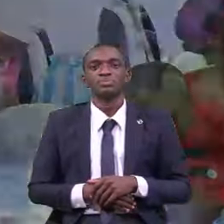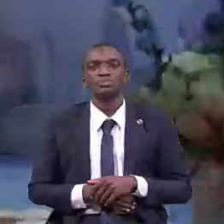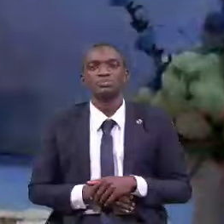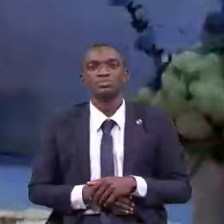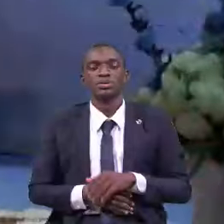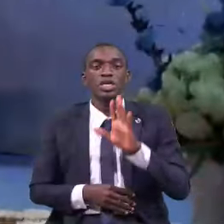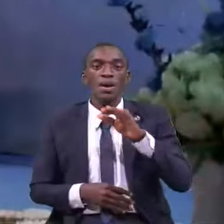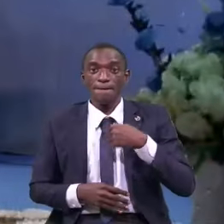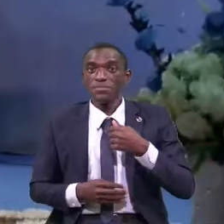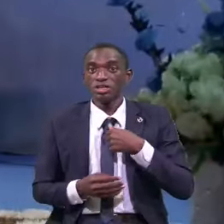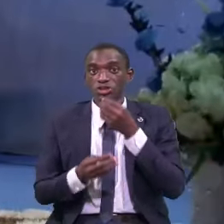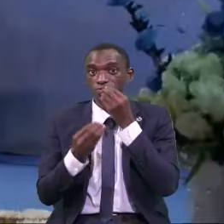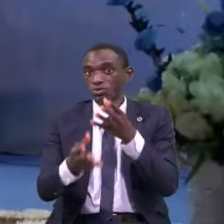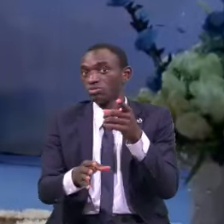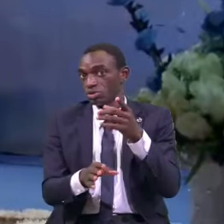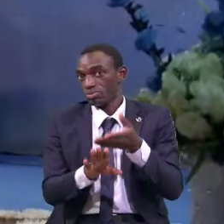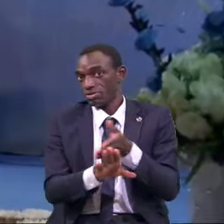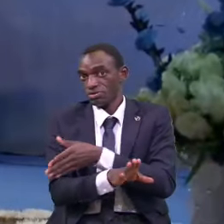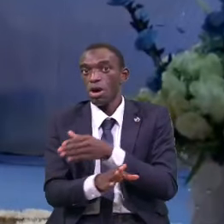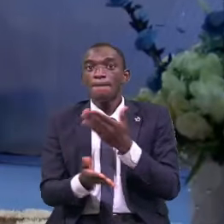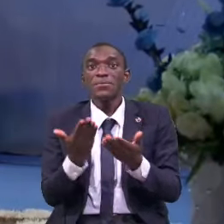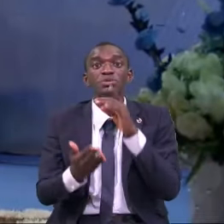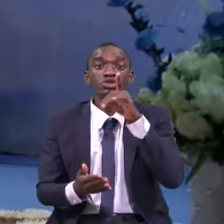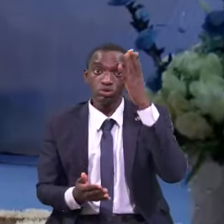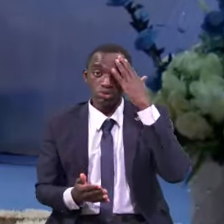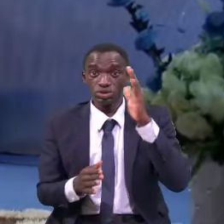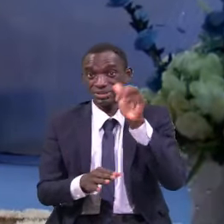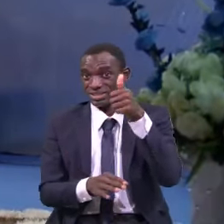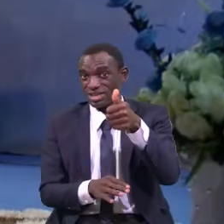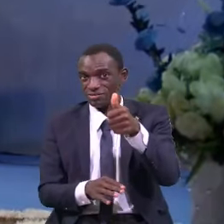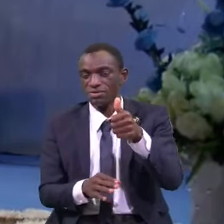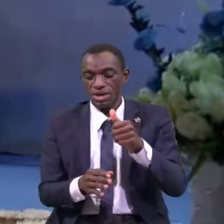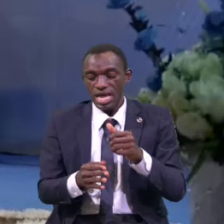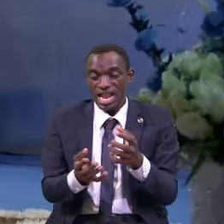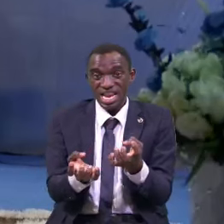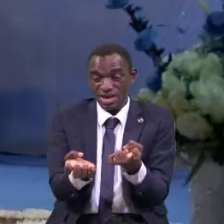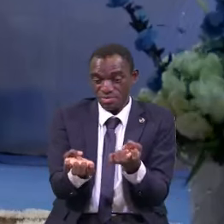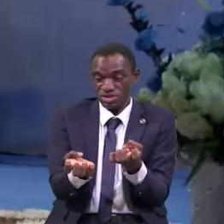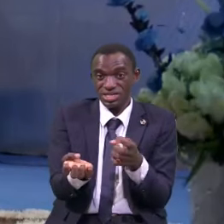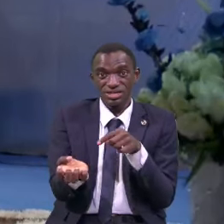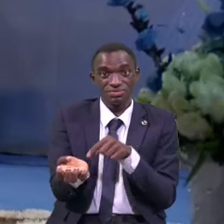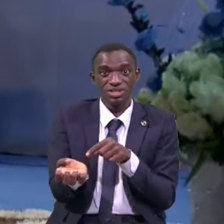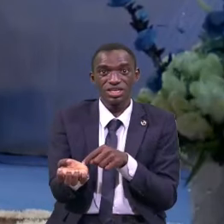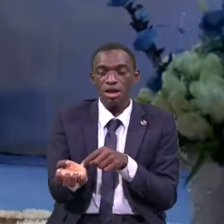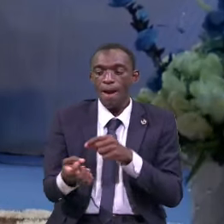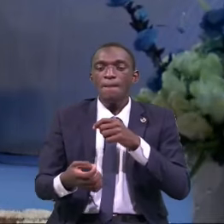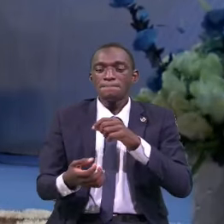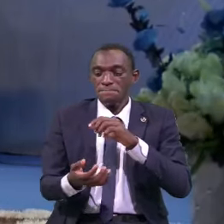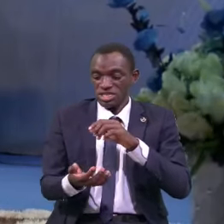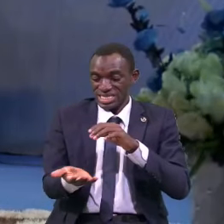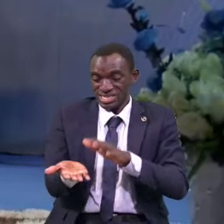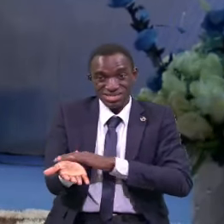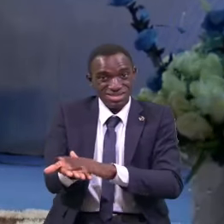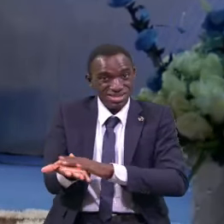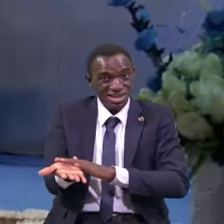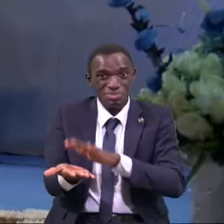I told you, maybe you know yourself, that leprosy makes the skin insensitive.